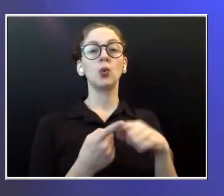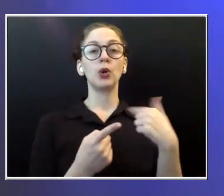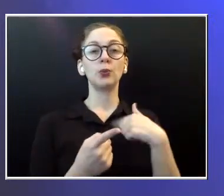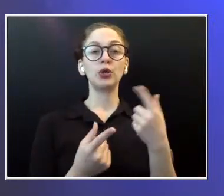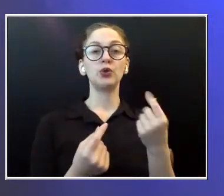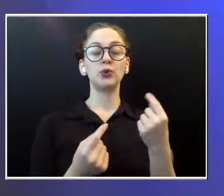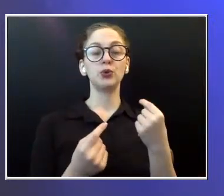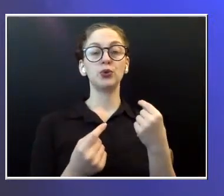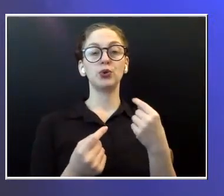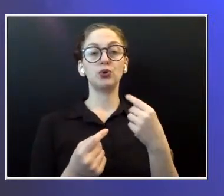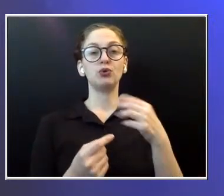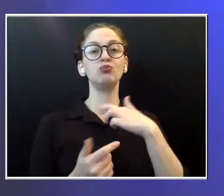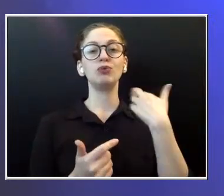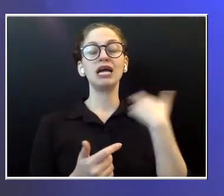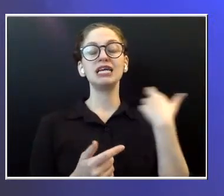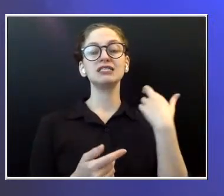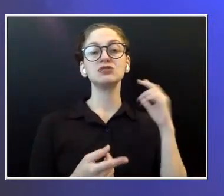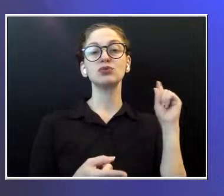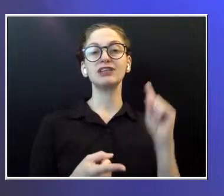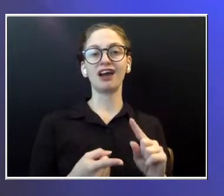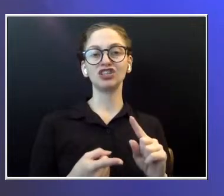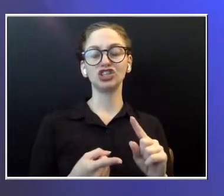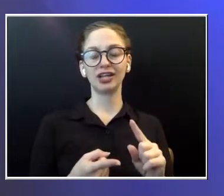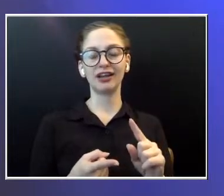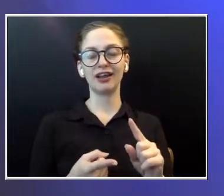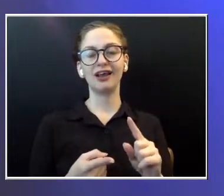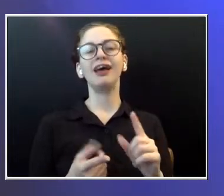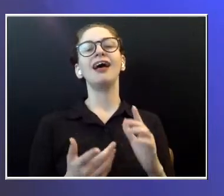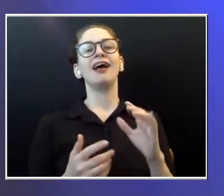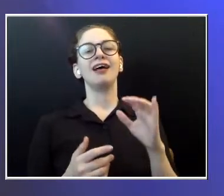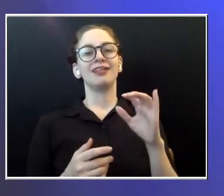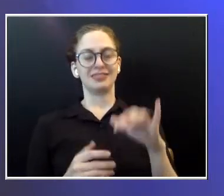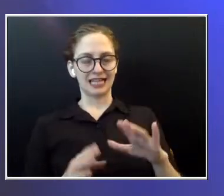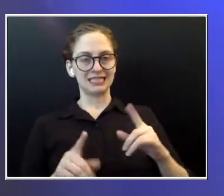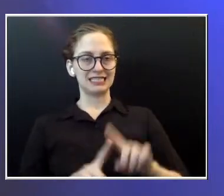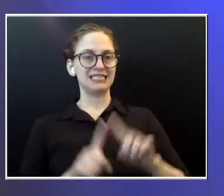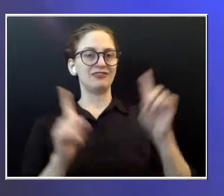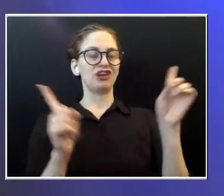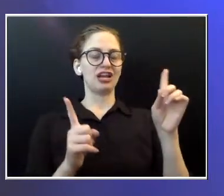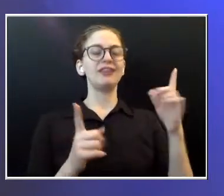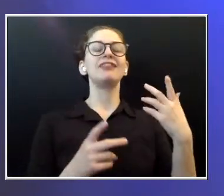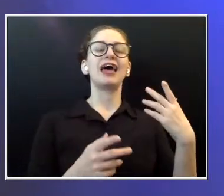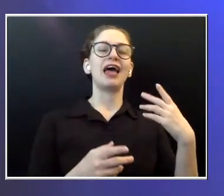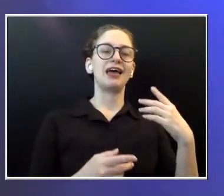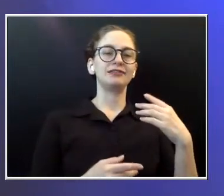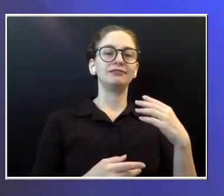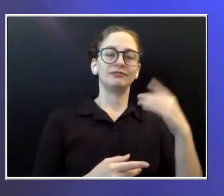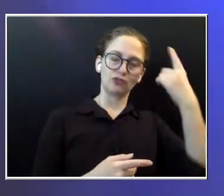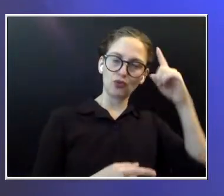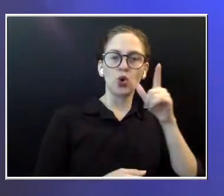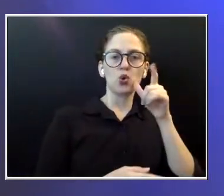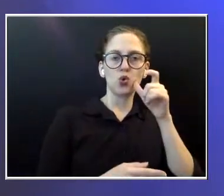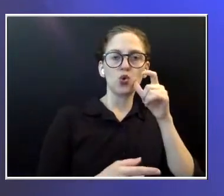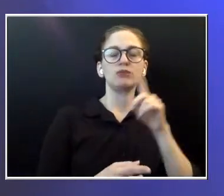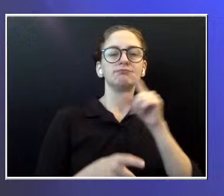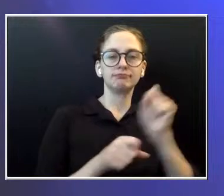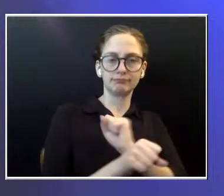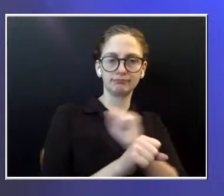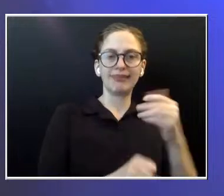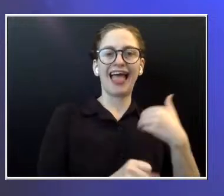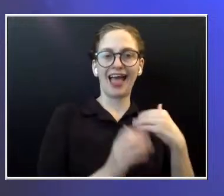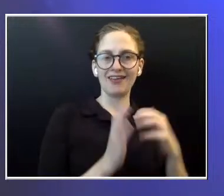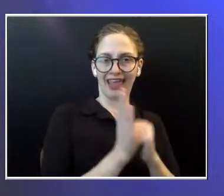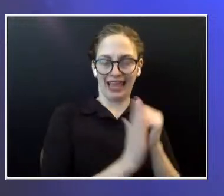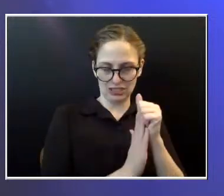reconstruction for our cancer patients, and that's more in a delayed fashion where we put placeholders in at the time of the breast cancer operation, and then in the future when